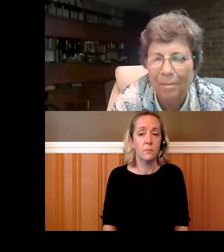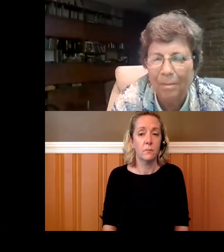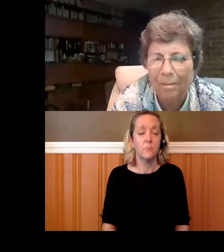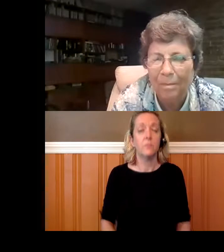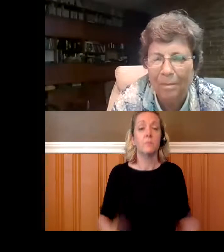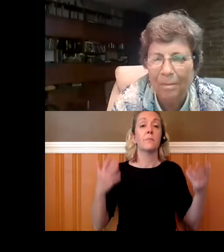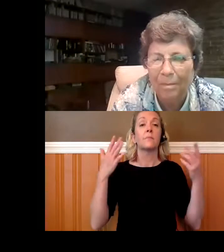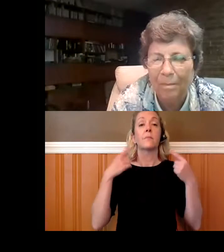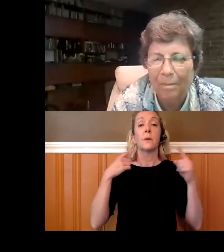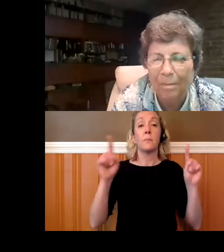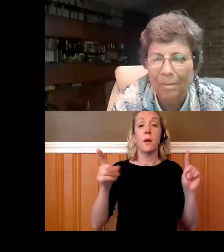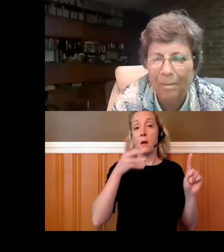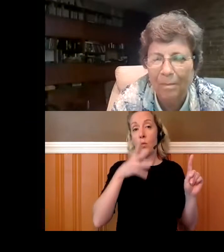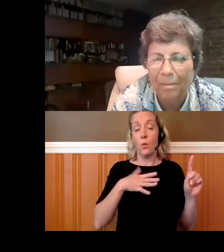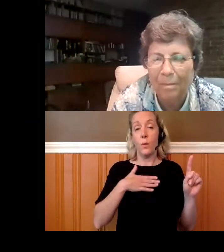Yay!